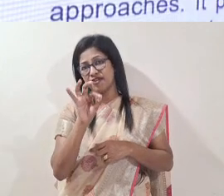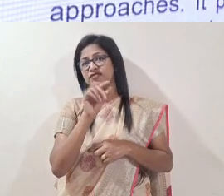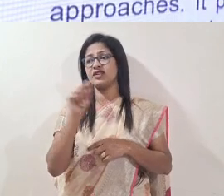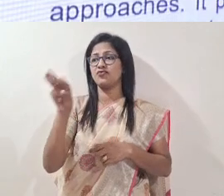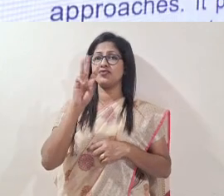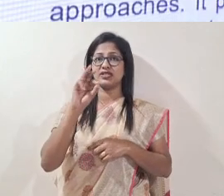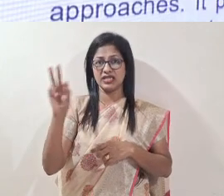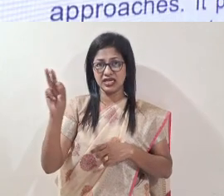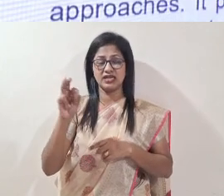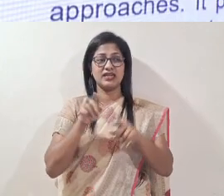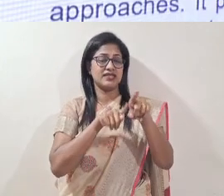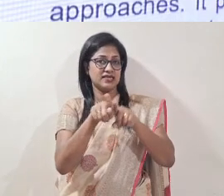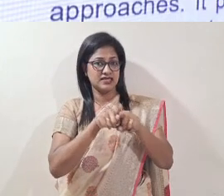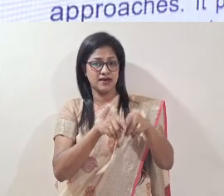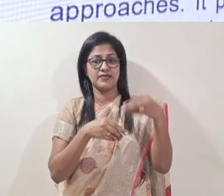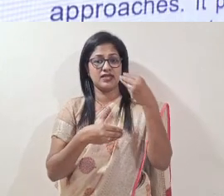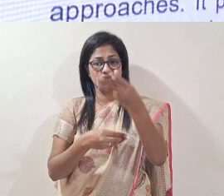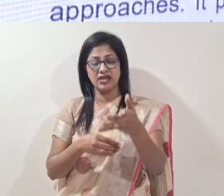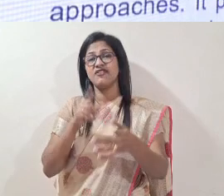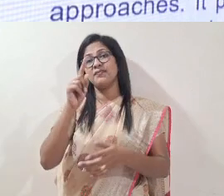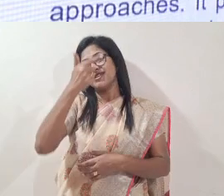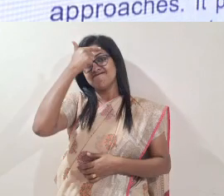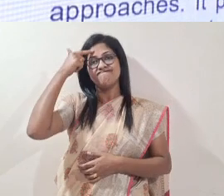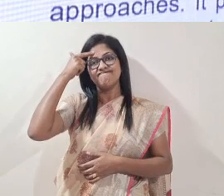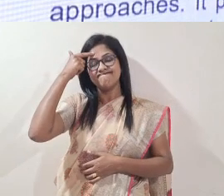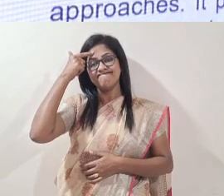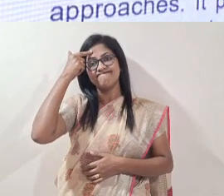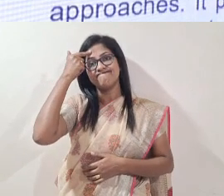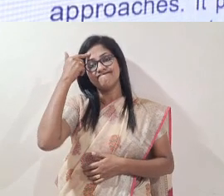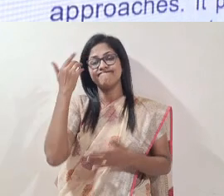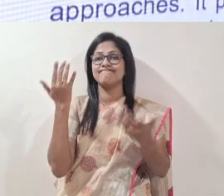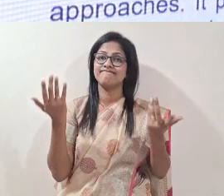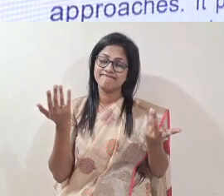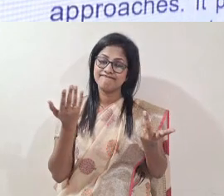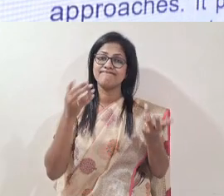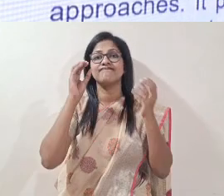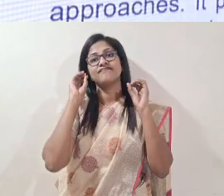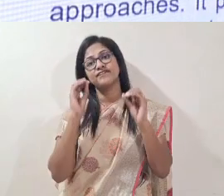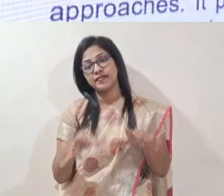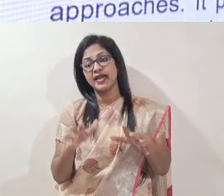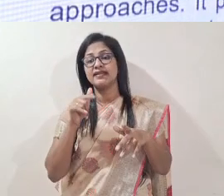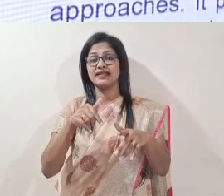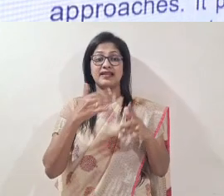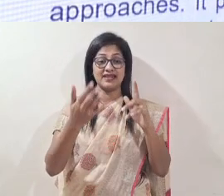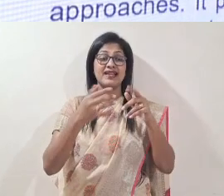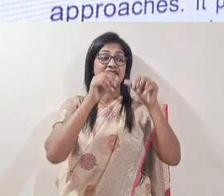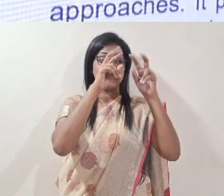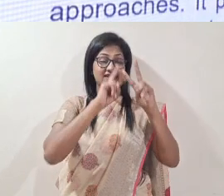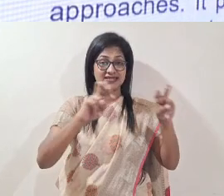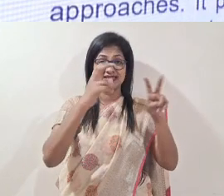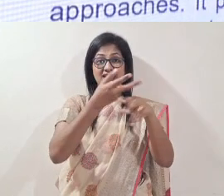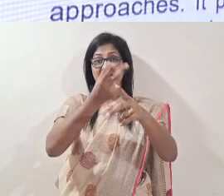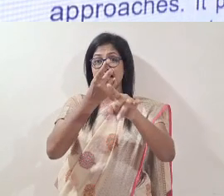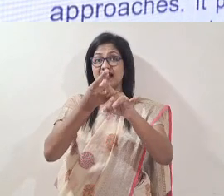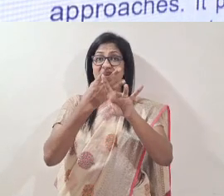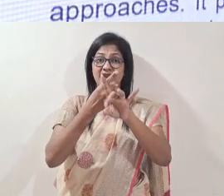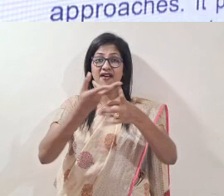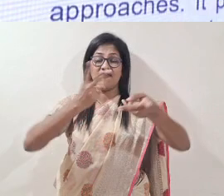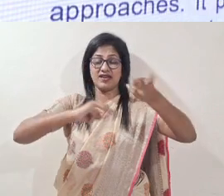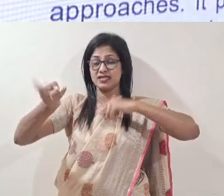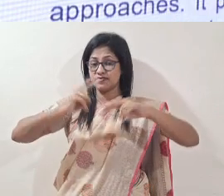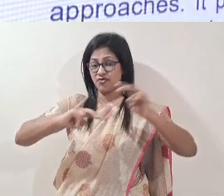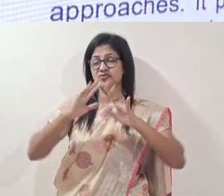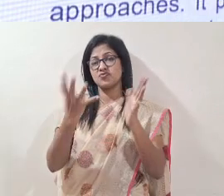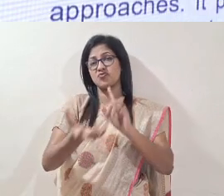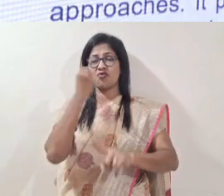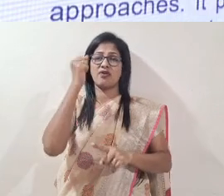300 people as a sample. But unfortunately, we got just 100 responses, and I